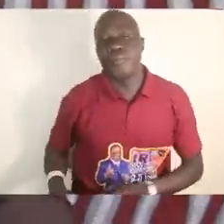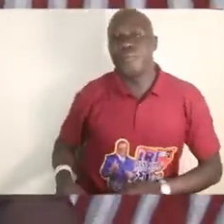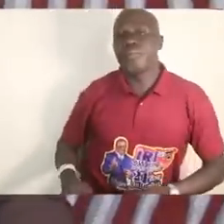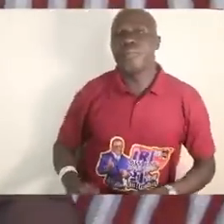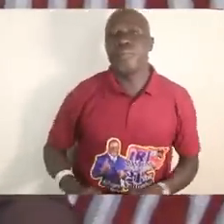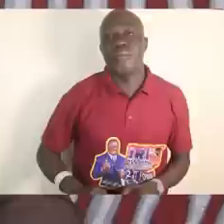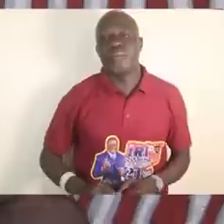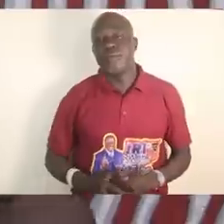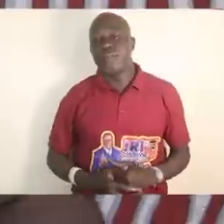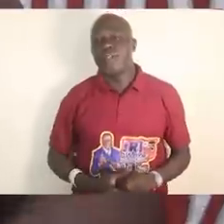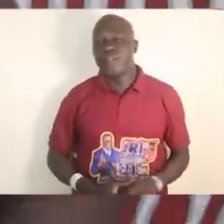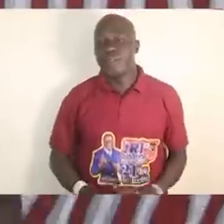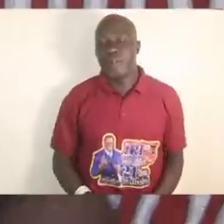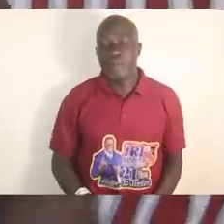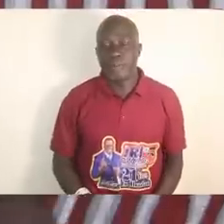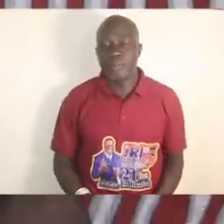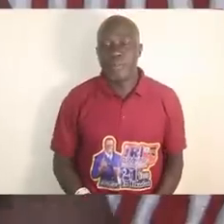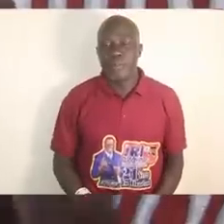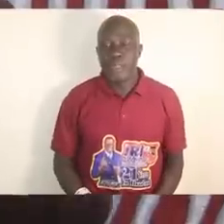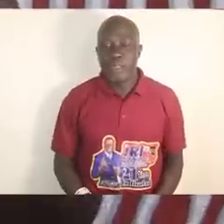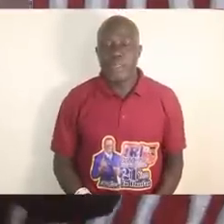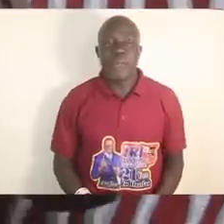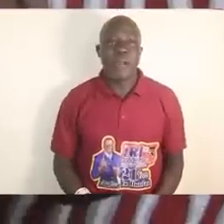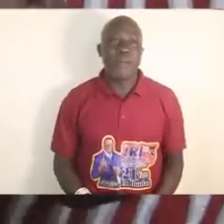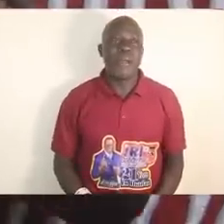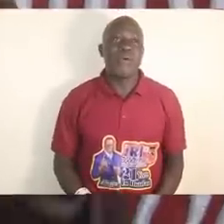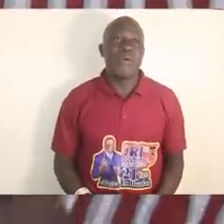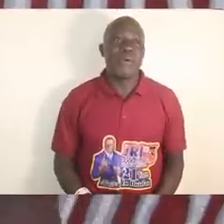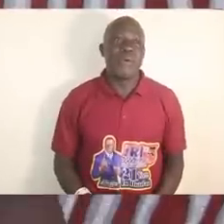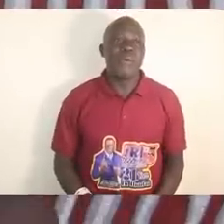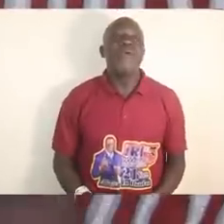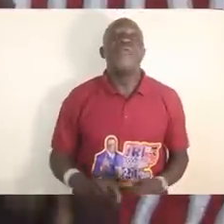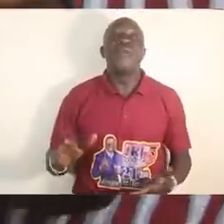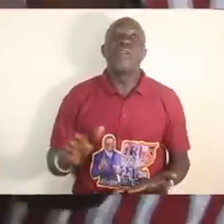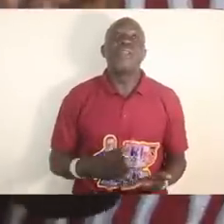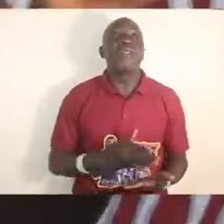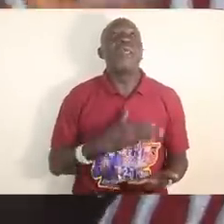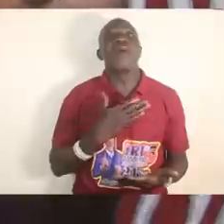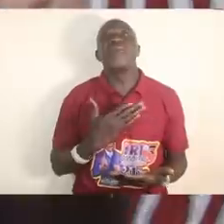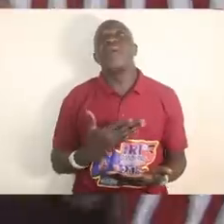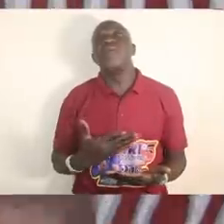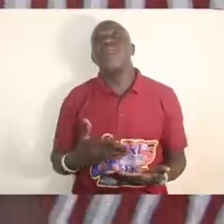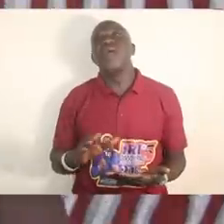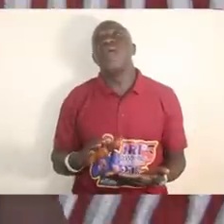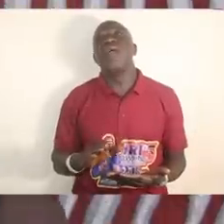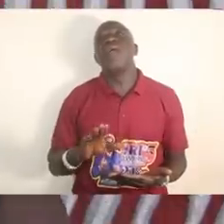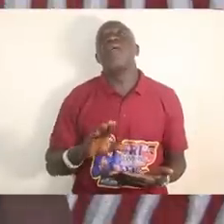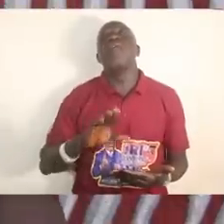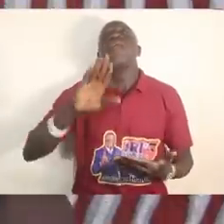fún igi tí a dé lórí. Ìrètí máa ń bẹ o. Fún igi tí a gé